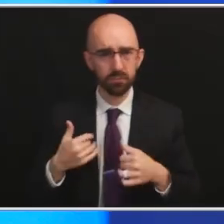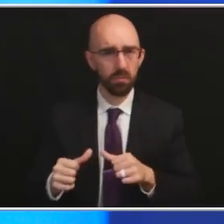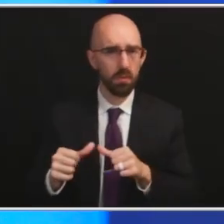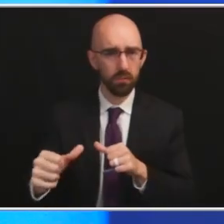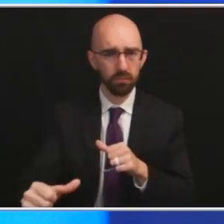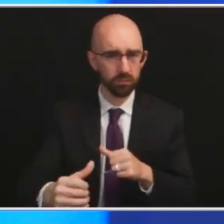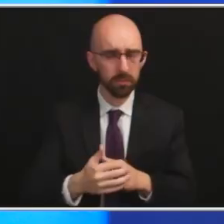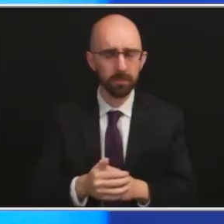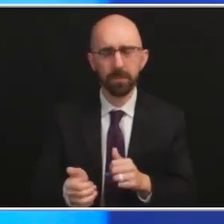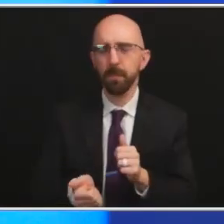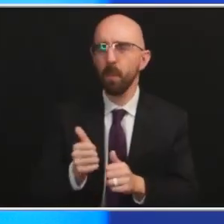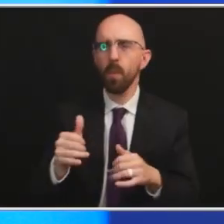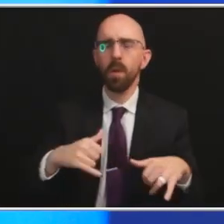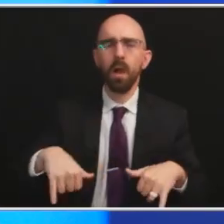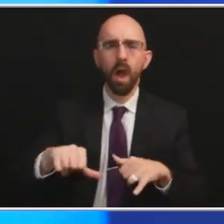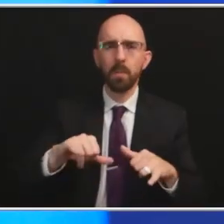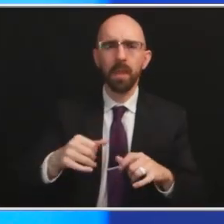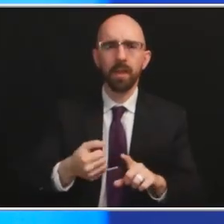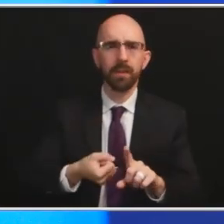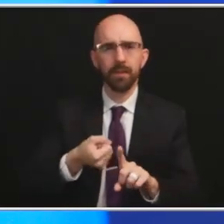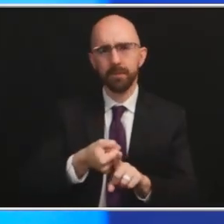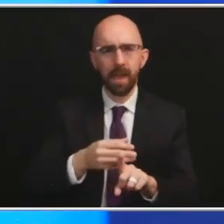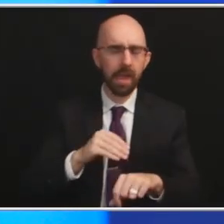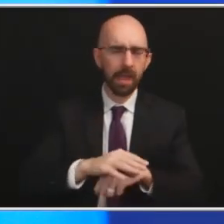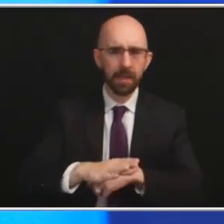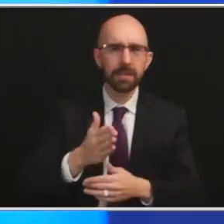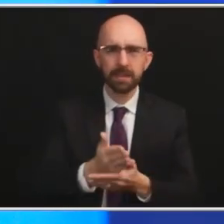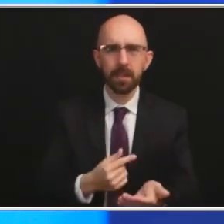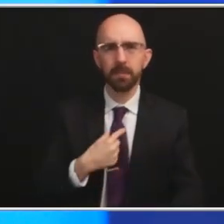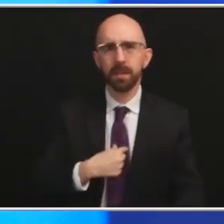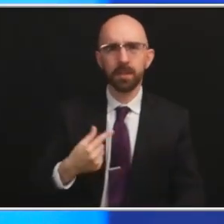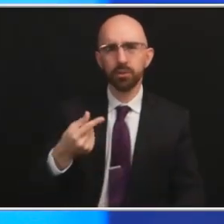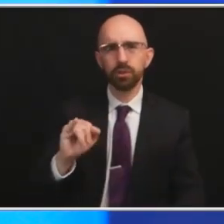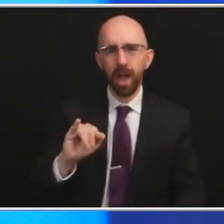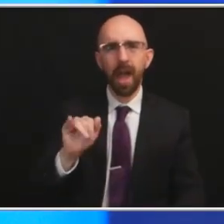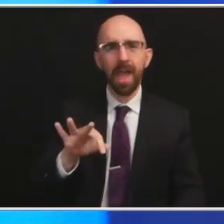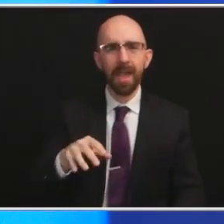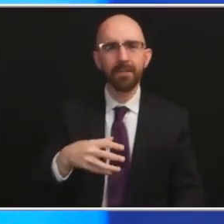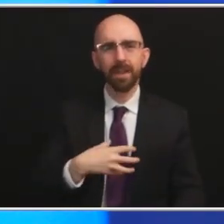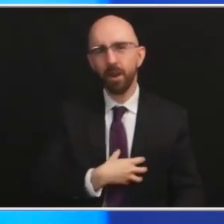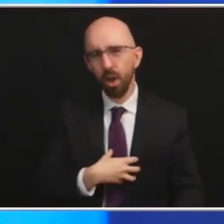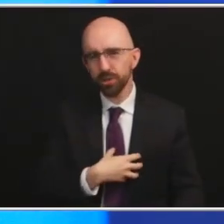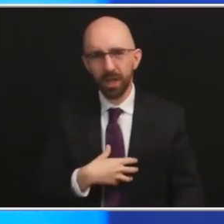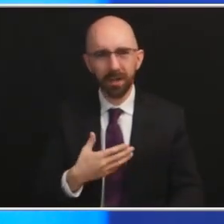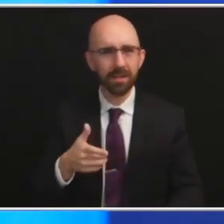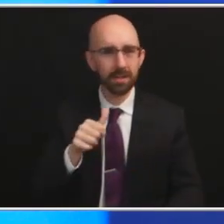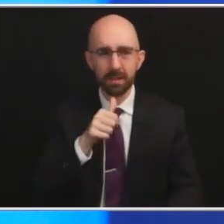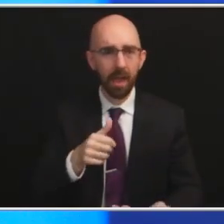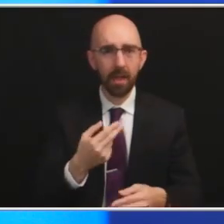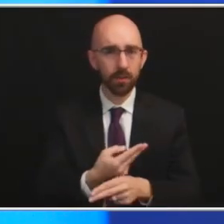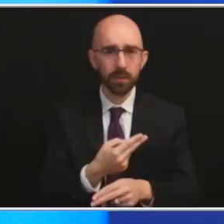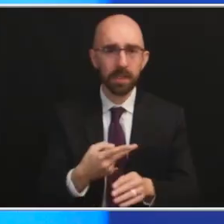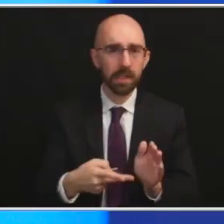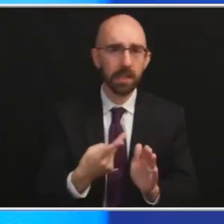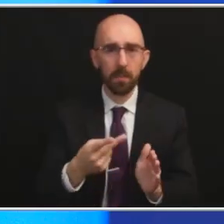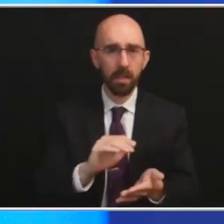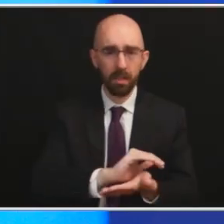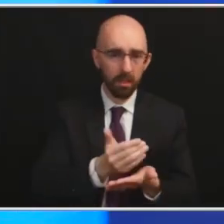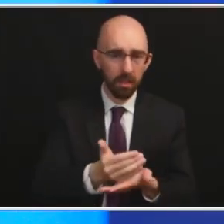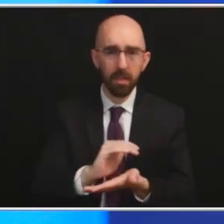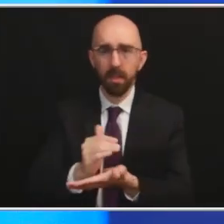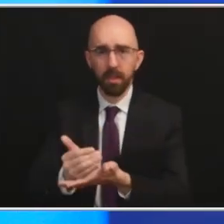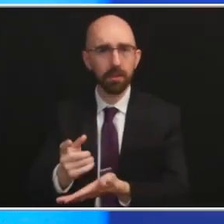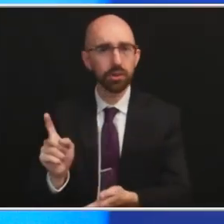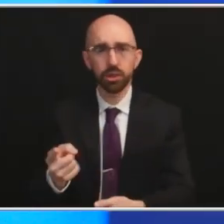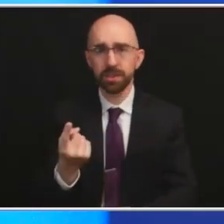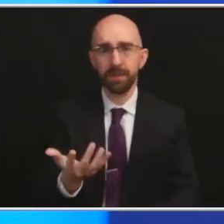effects that are reported are some people get a little GI upset or a little nausea with it. If you're not taking the double dose a day and you're taking the 5 grams a